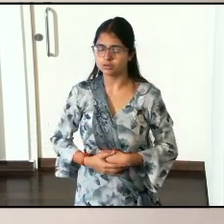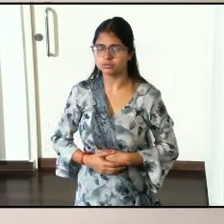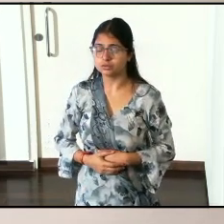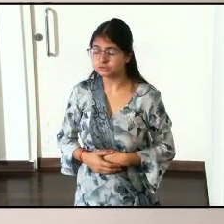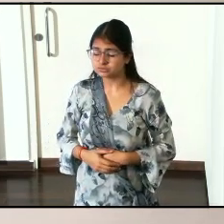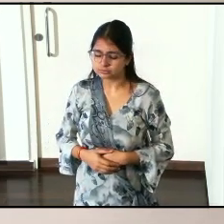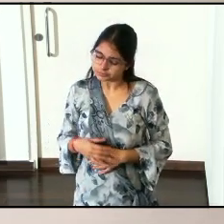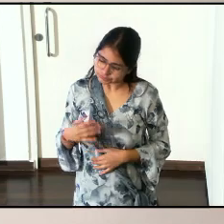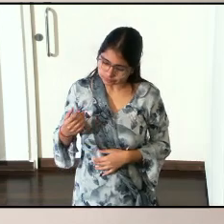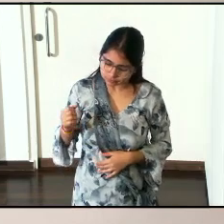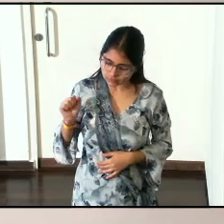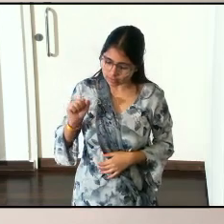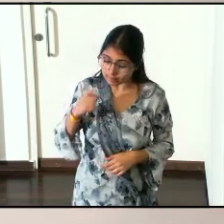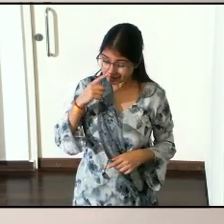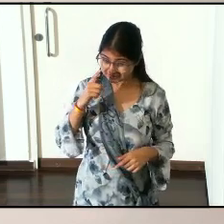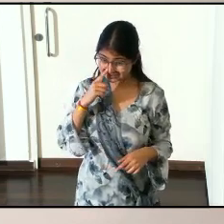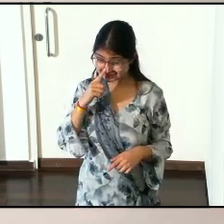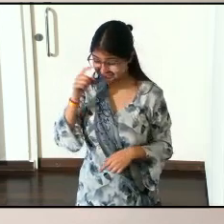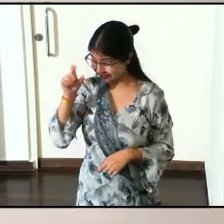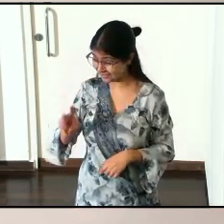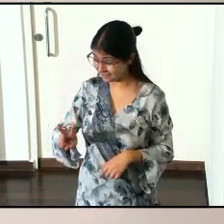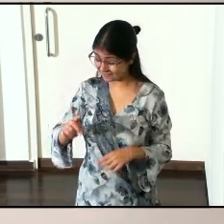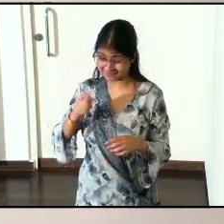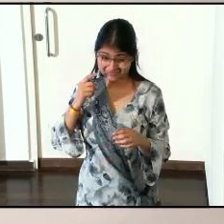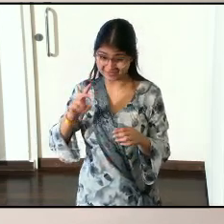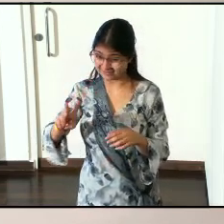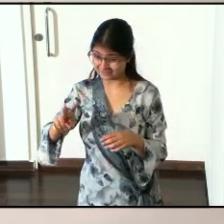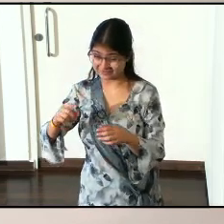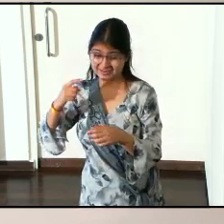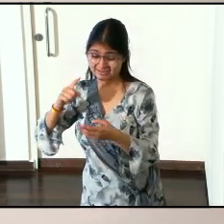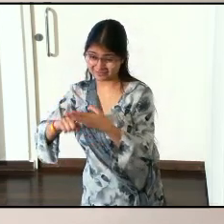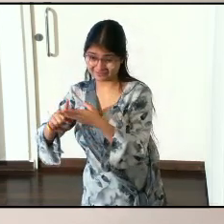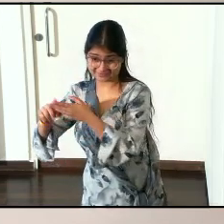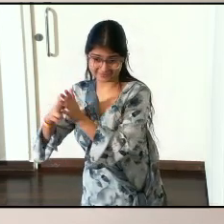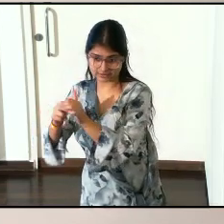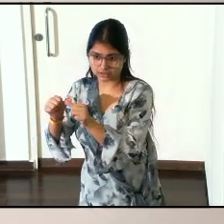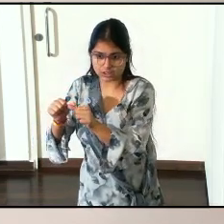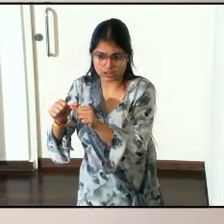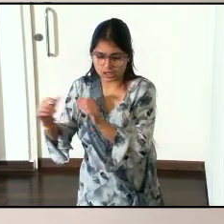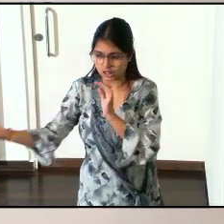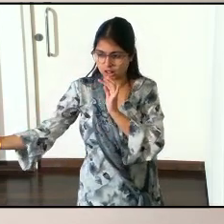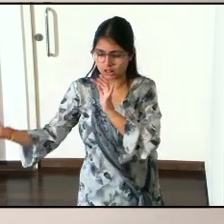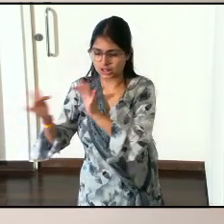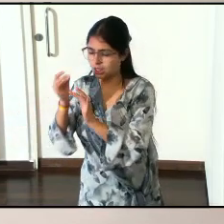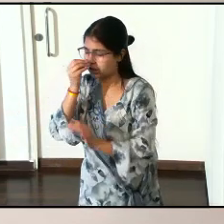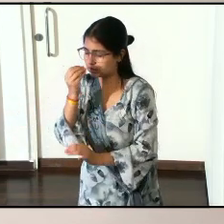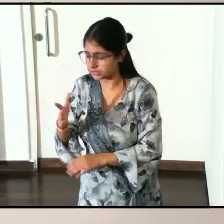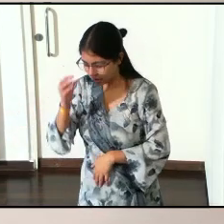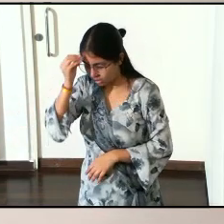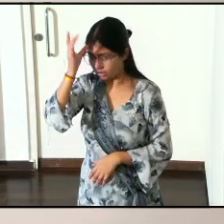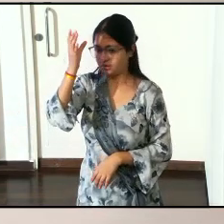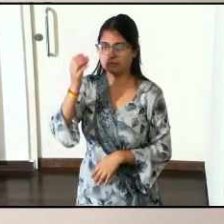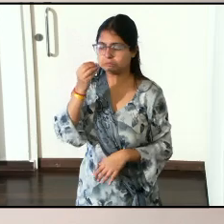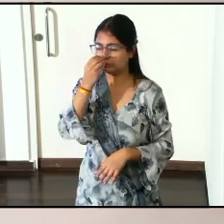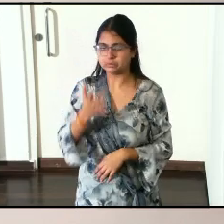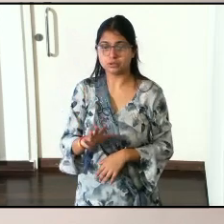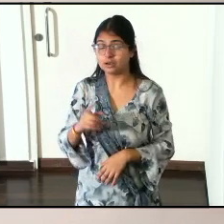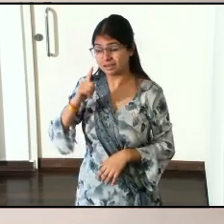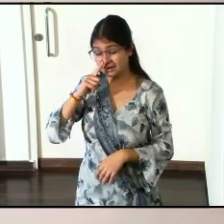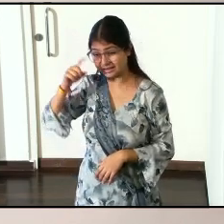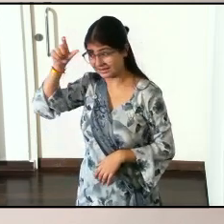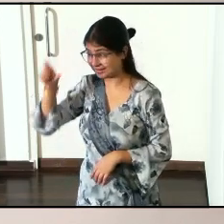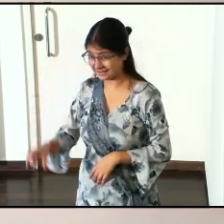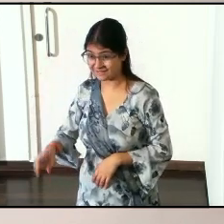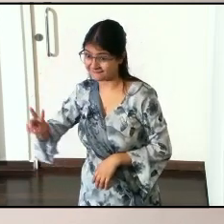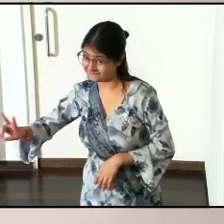people's responses have been? And usually that is not so easy to get a sense of, right? She had a very,